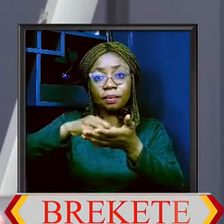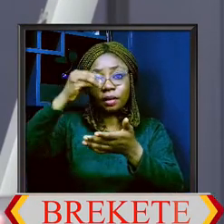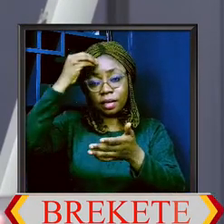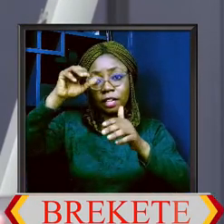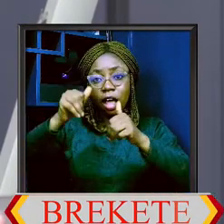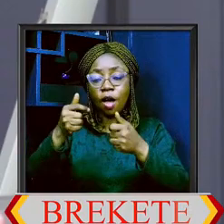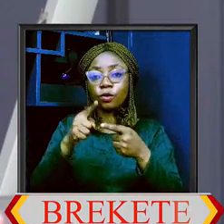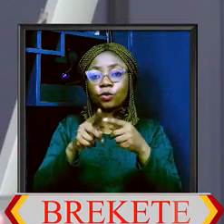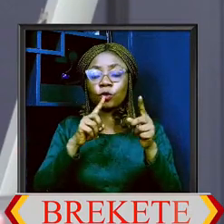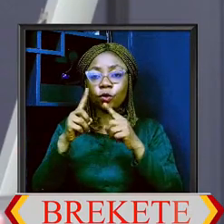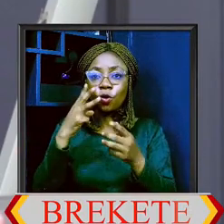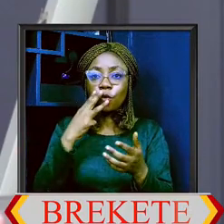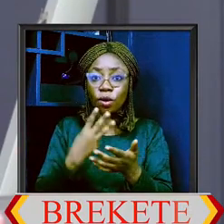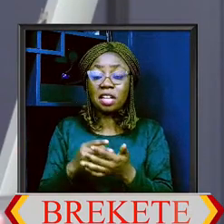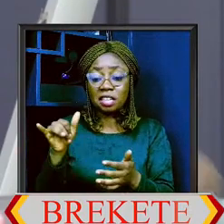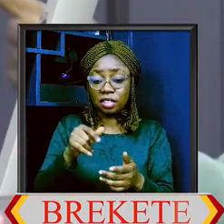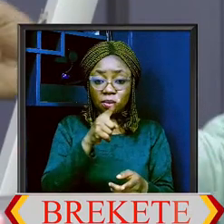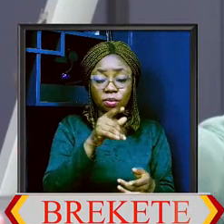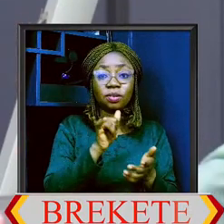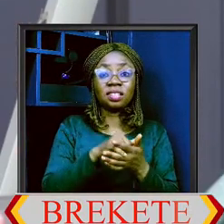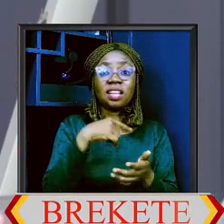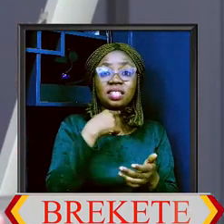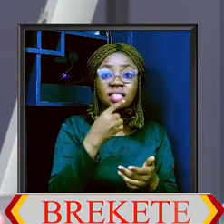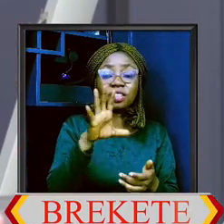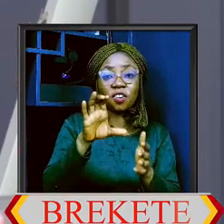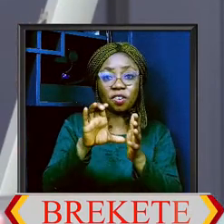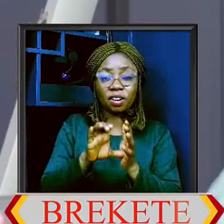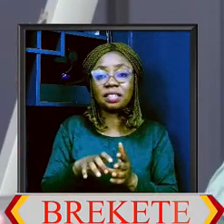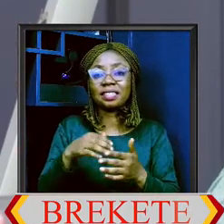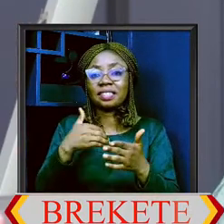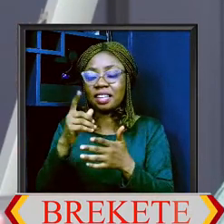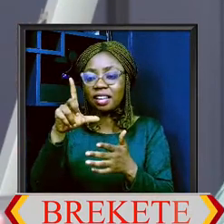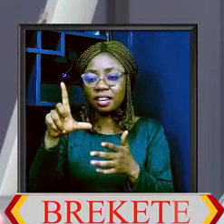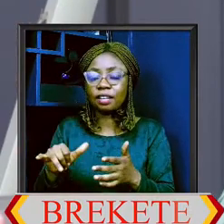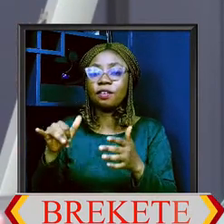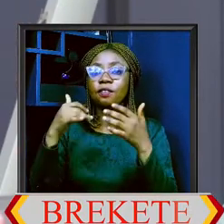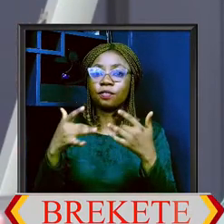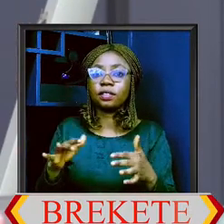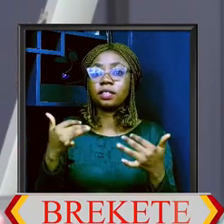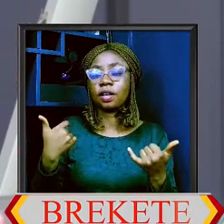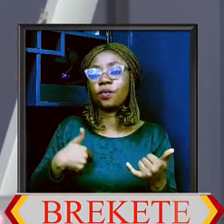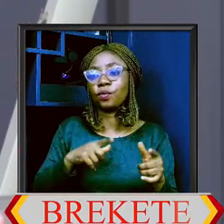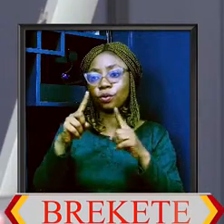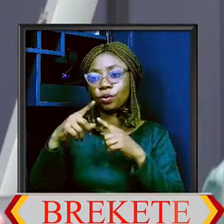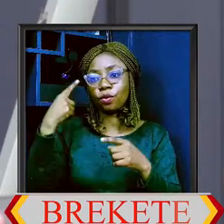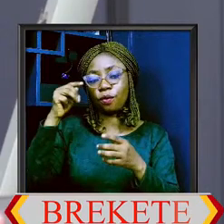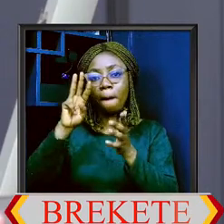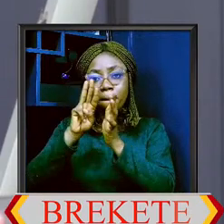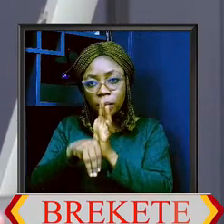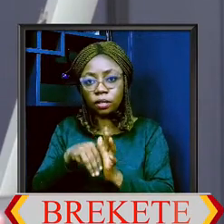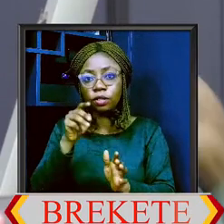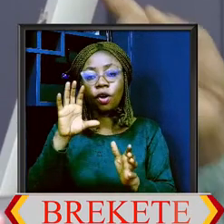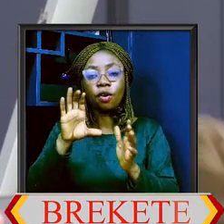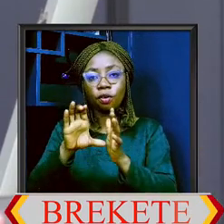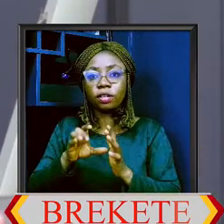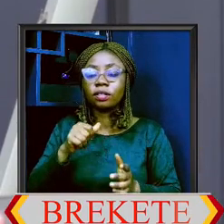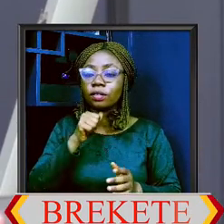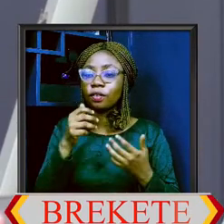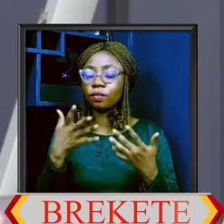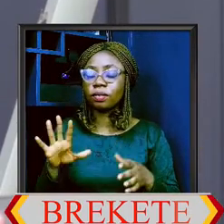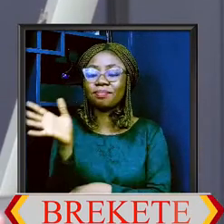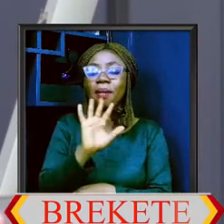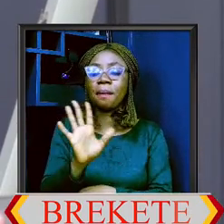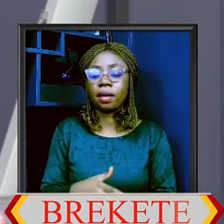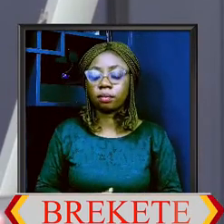how to talk well the same you where they talk say your credit don't nearly finish me and you don't talk for minutes now your credit no go